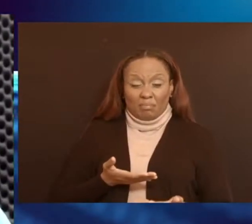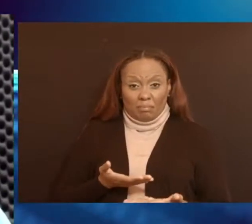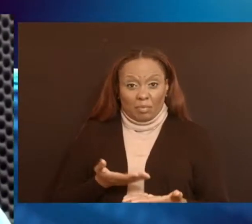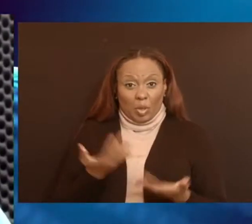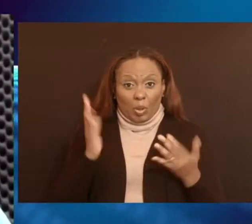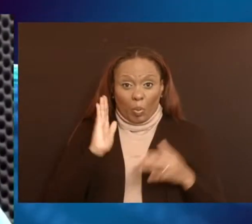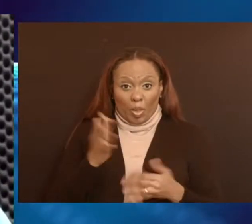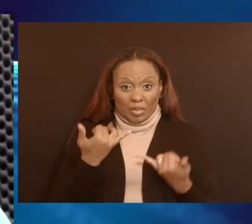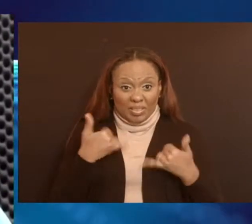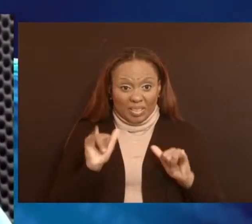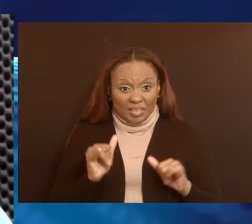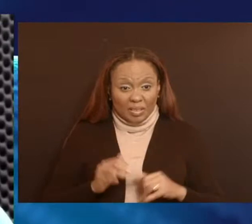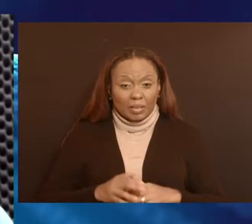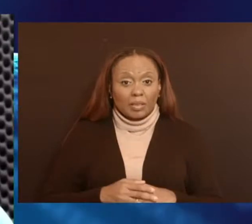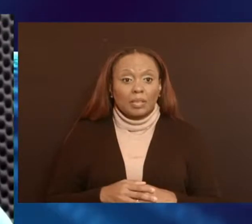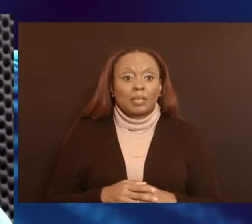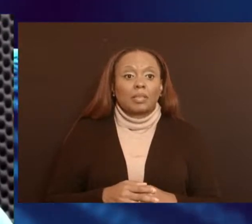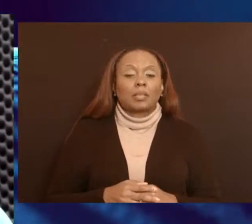present?